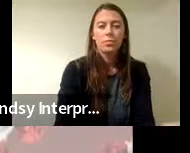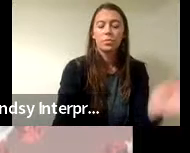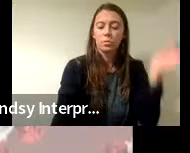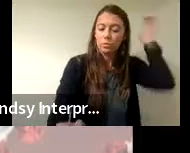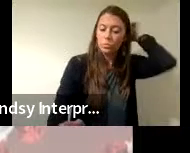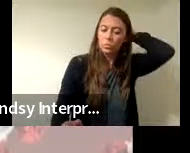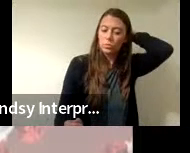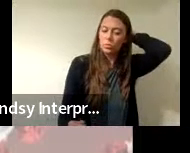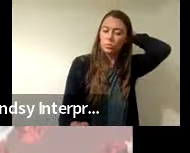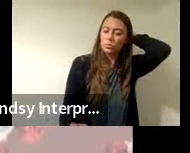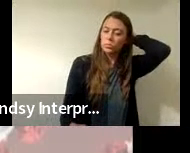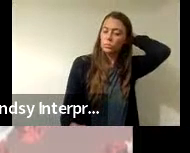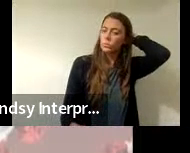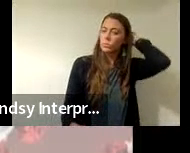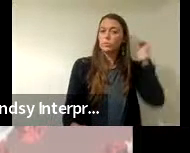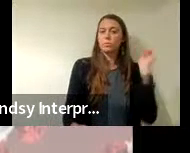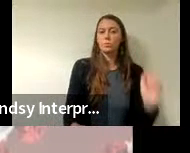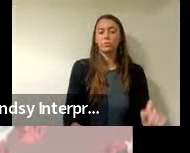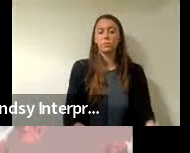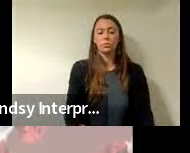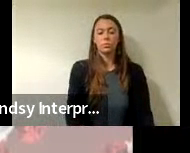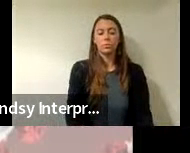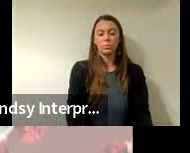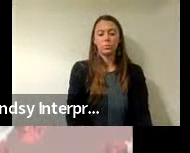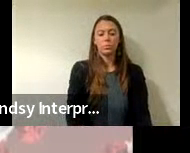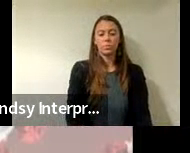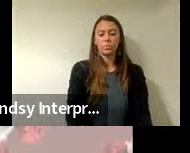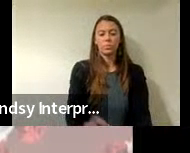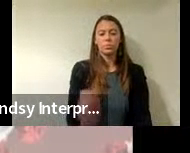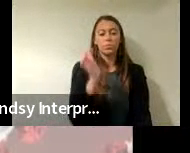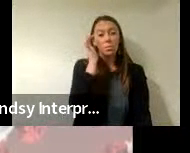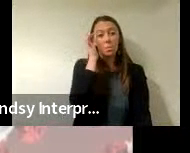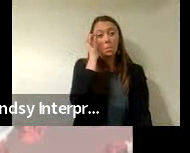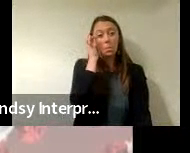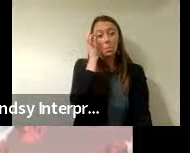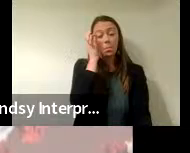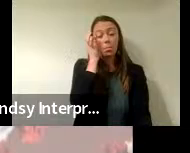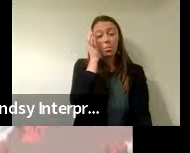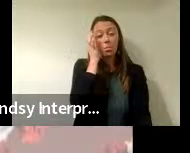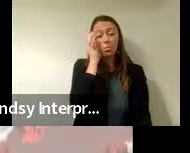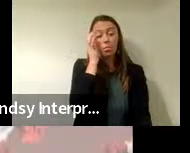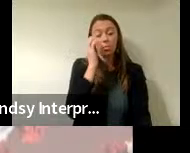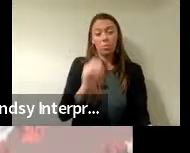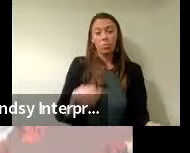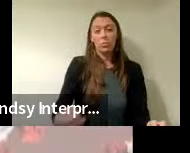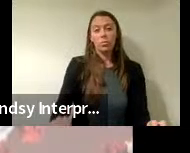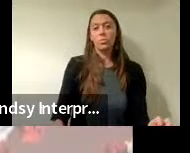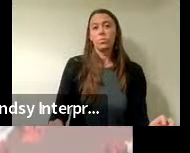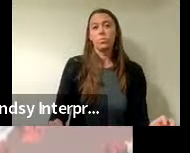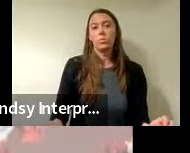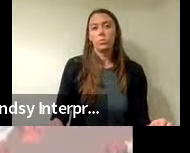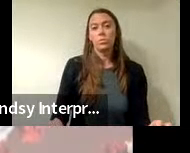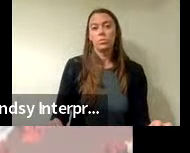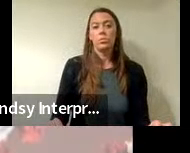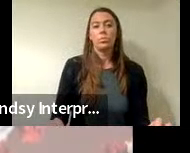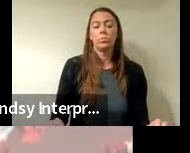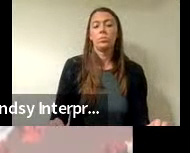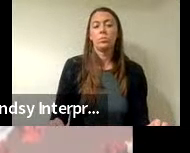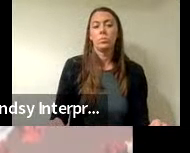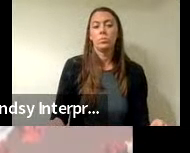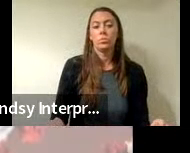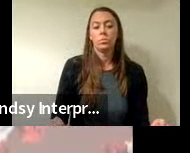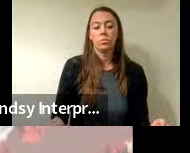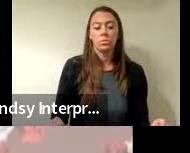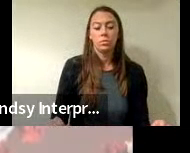símbolo de un globo o mundo. Y número 2, seleccione español como su idioma. Opcional,